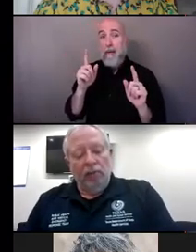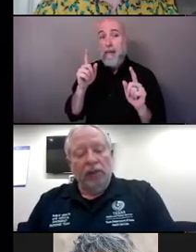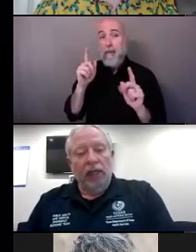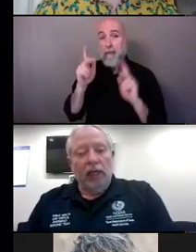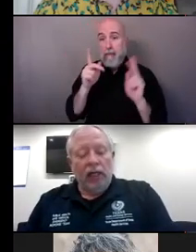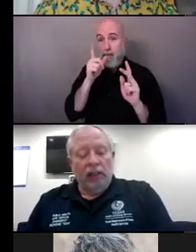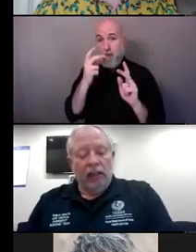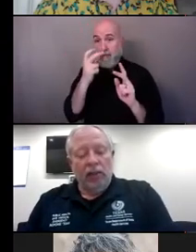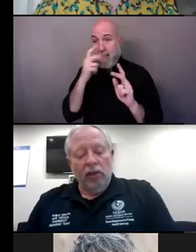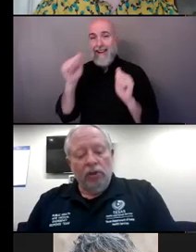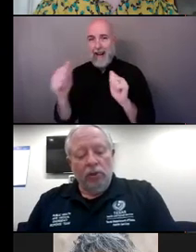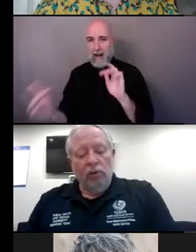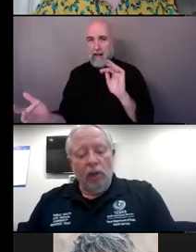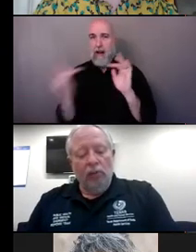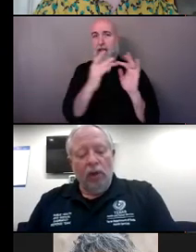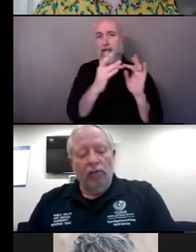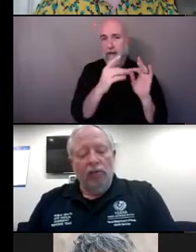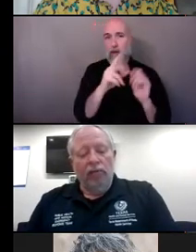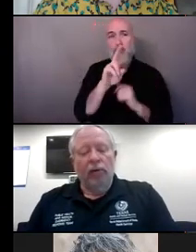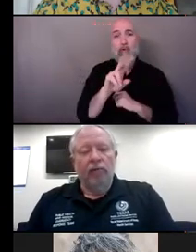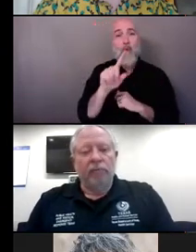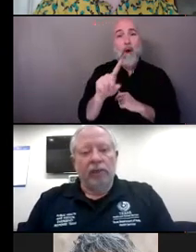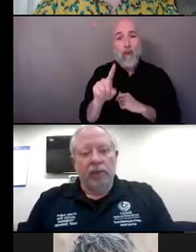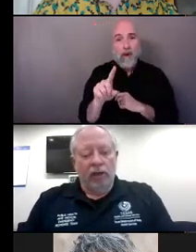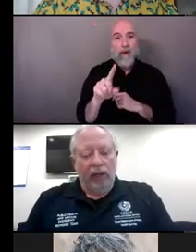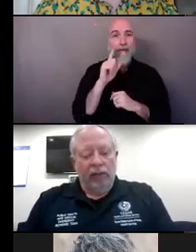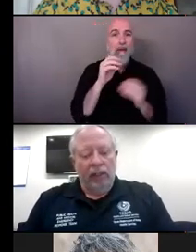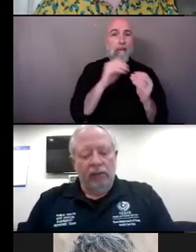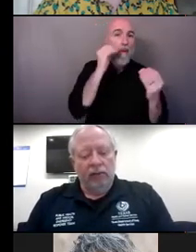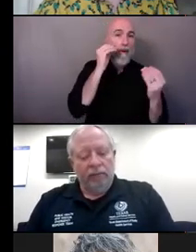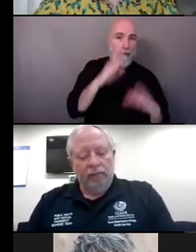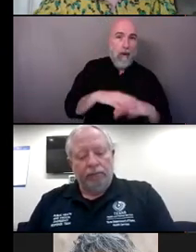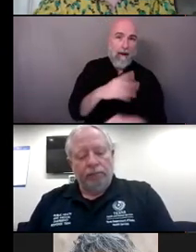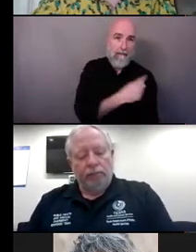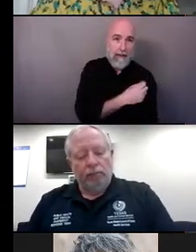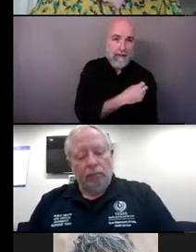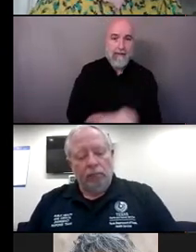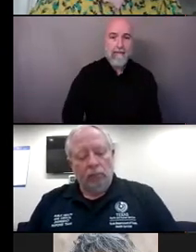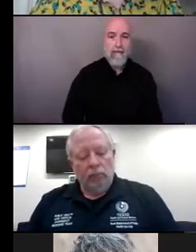visual impairments can contact 211 for information on vaccines.